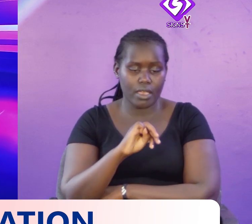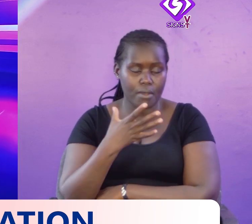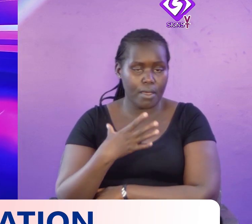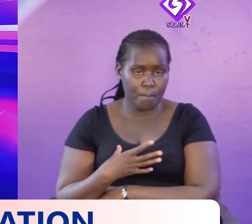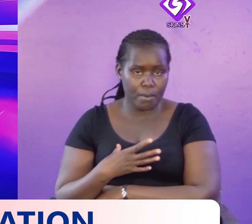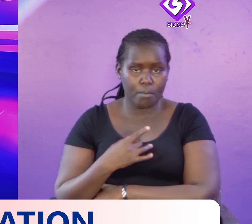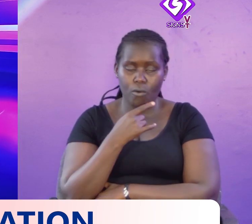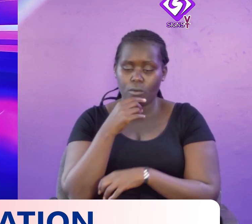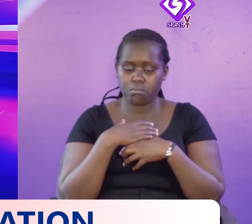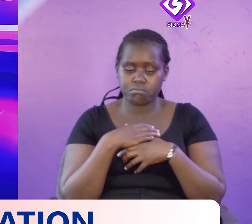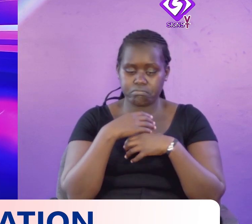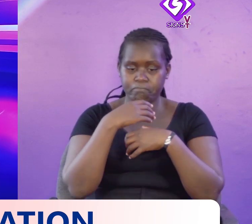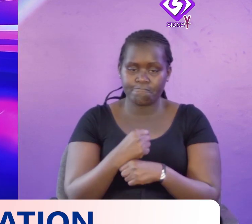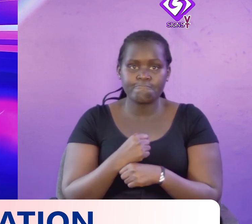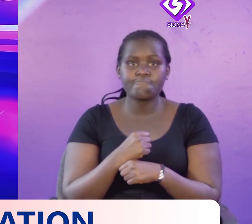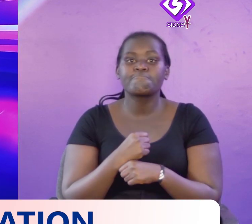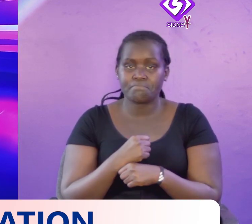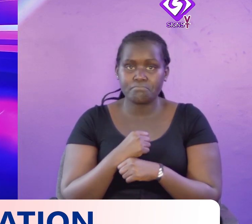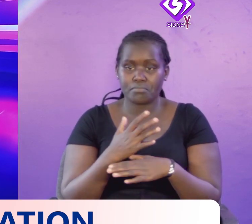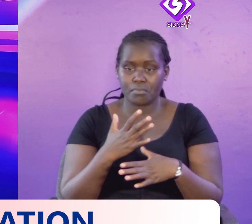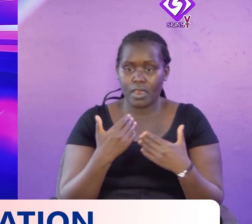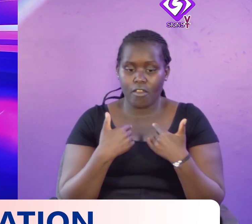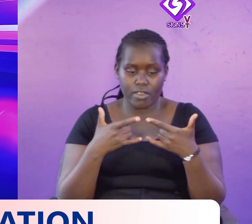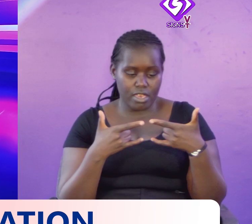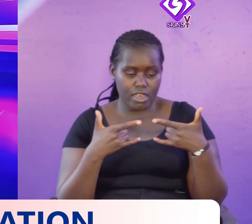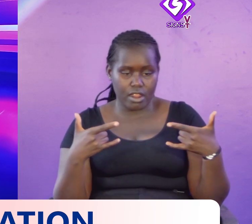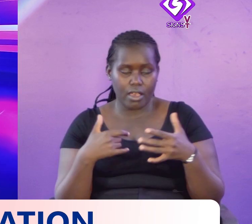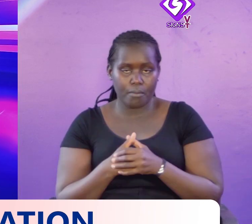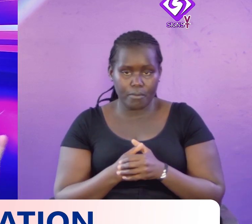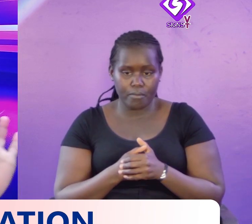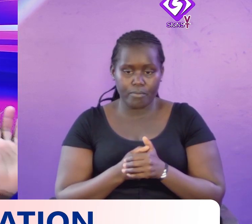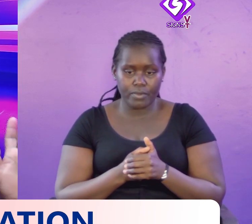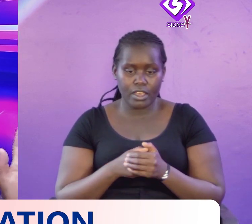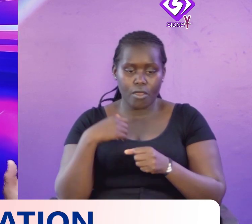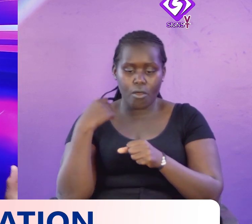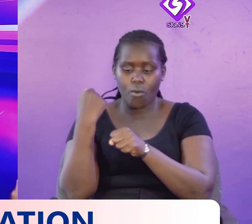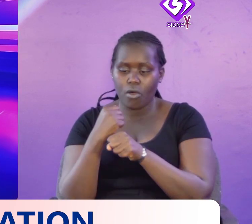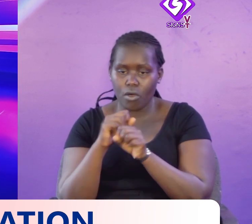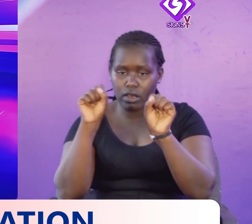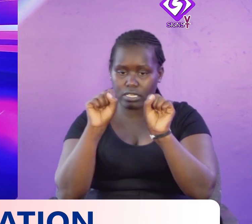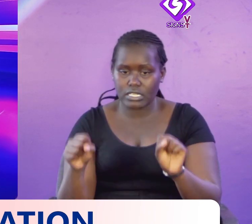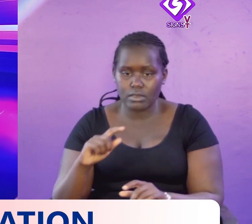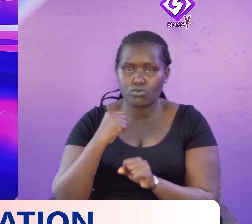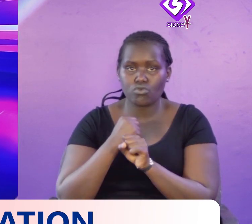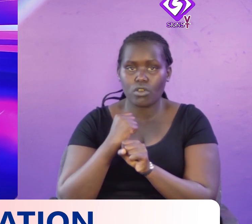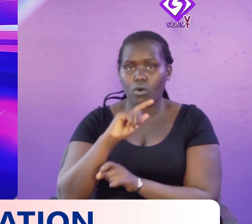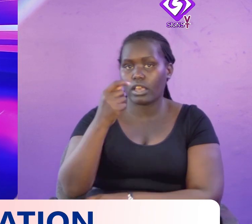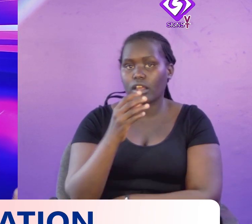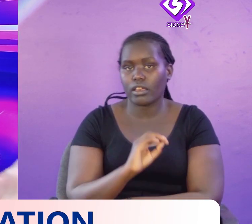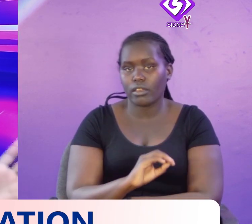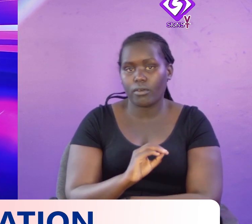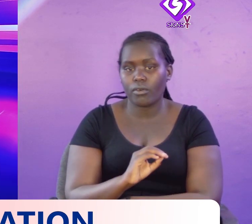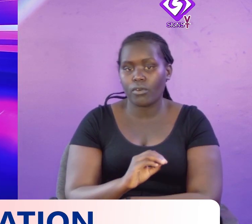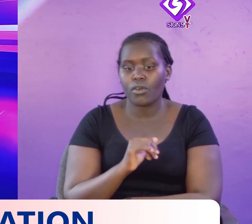is trusted, are the ones that are bringing him down? Not wanting systems to work in Kenya.